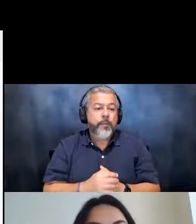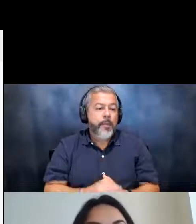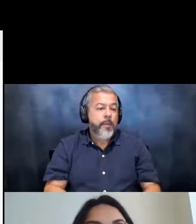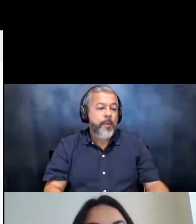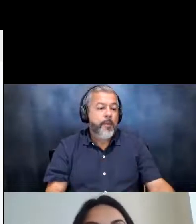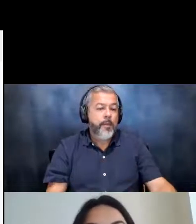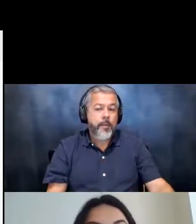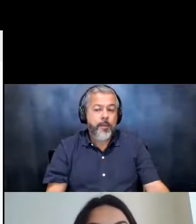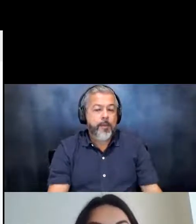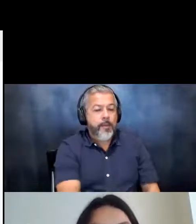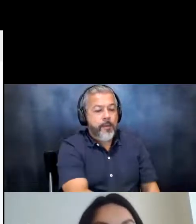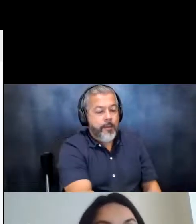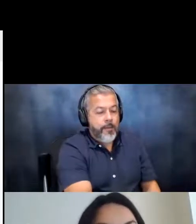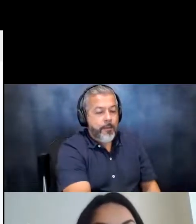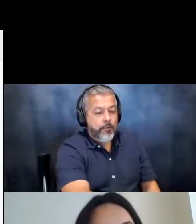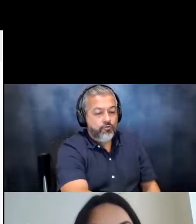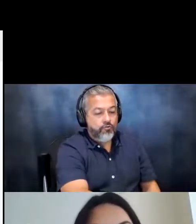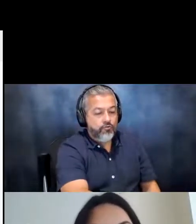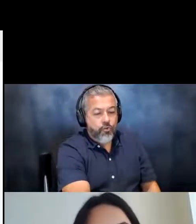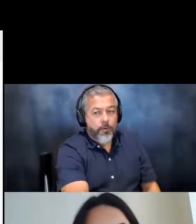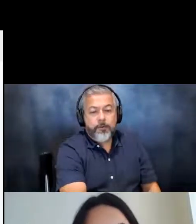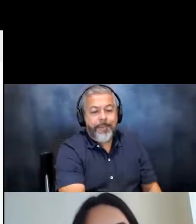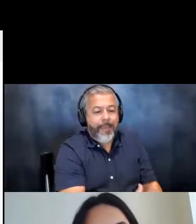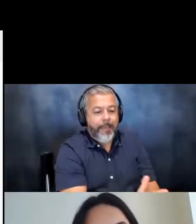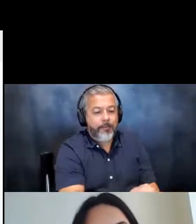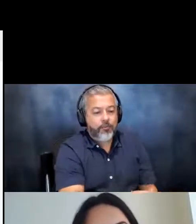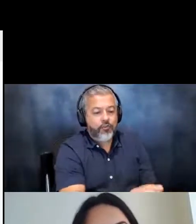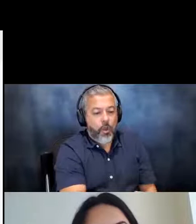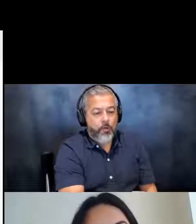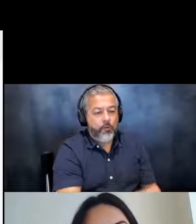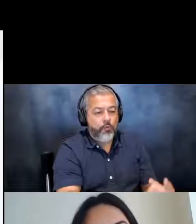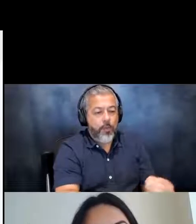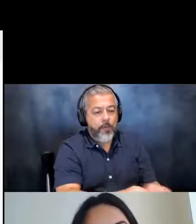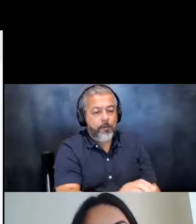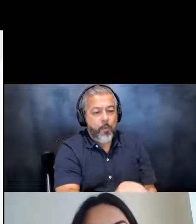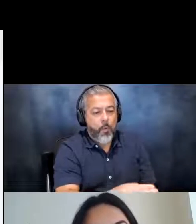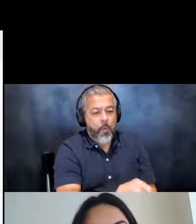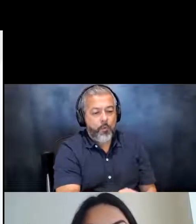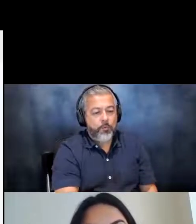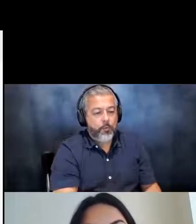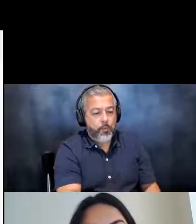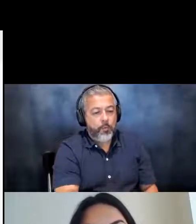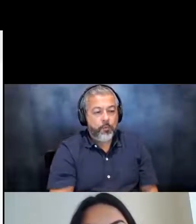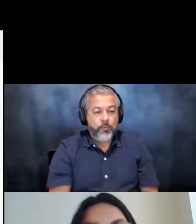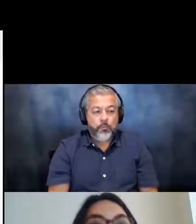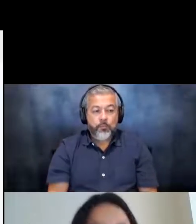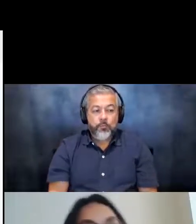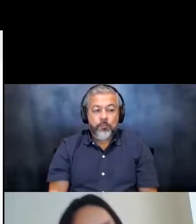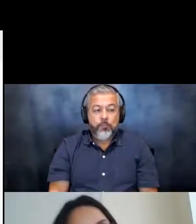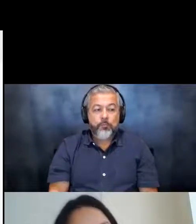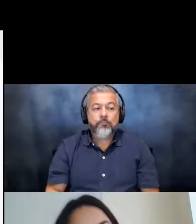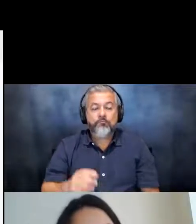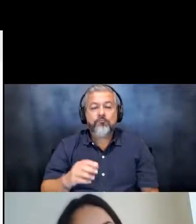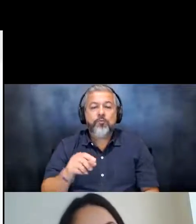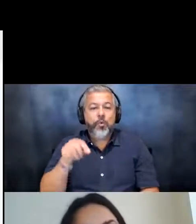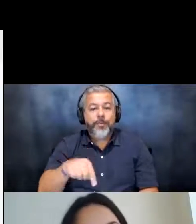And Sarah, if I can jump in, this is Brandon. At the stage that we're at, this is kind of like the dreaming stage. And so